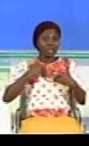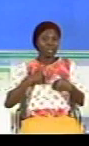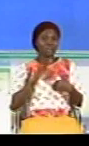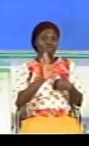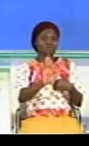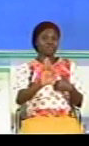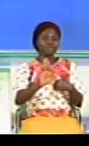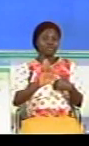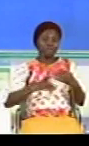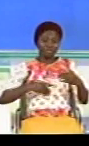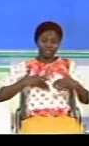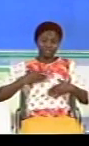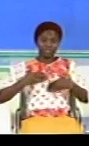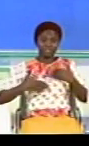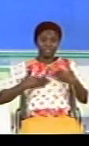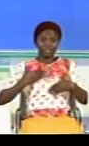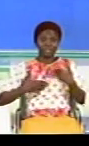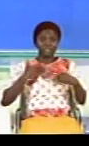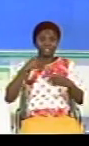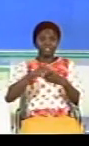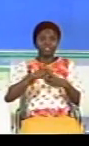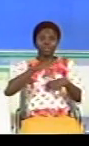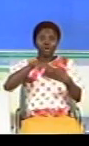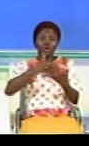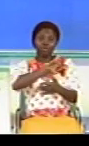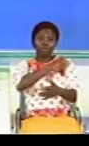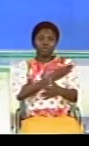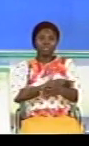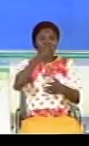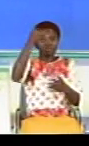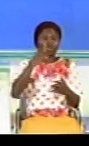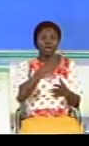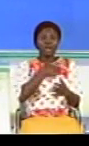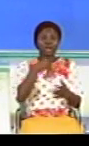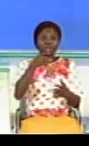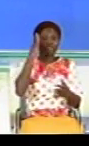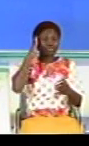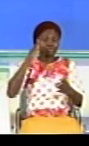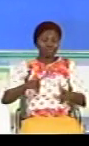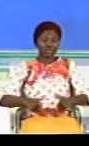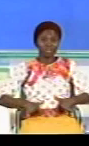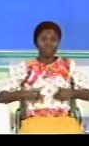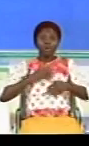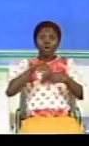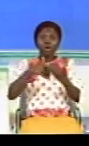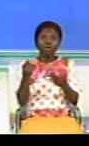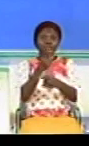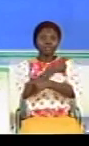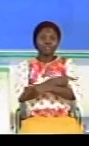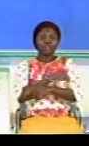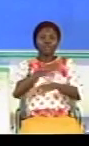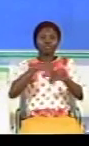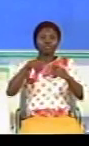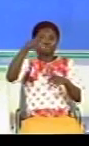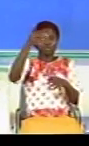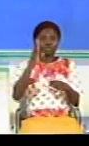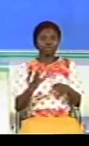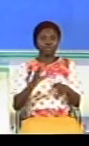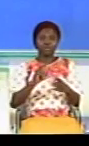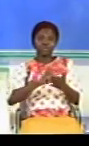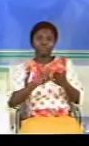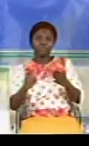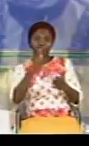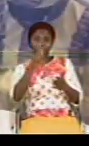and shalt lift up thy face unto God. Verse 27, thou shalt make thy